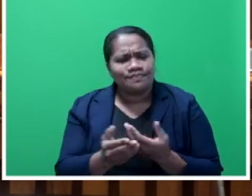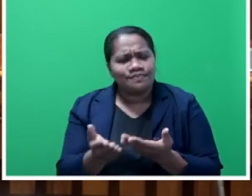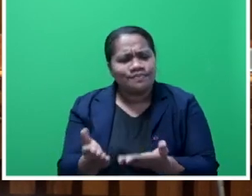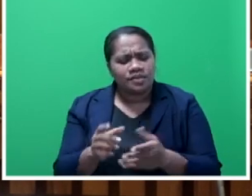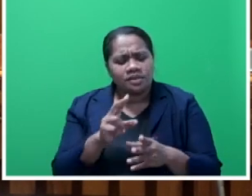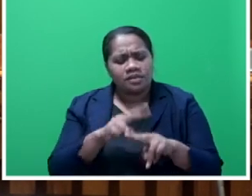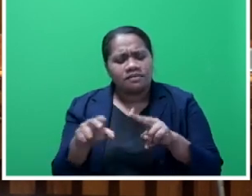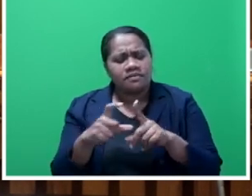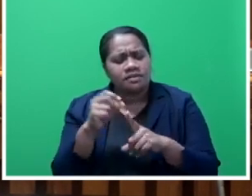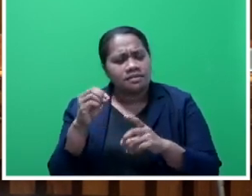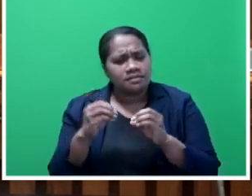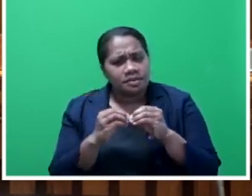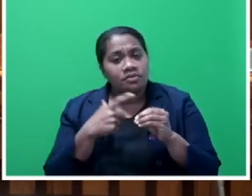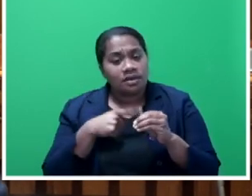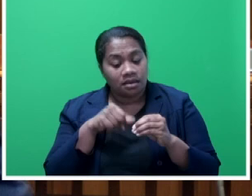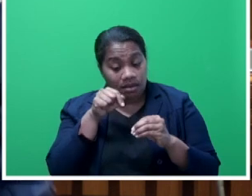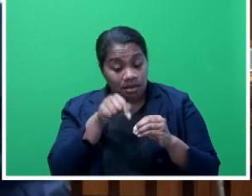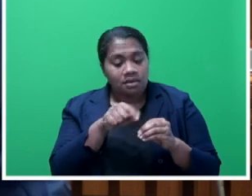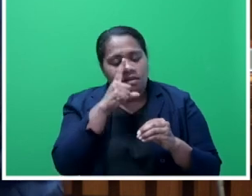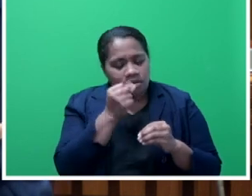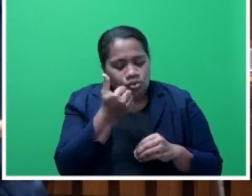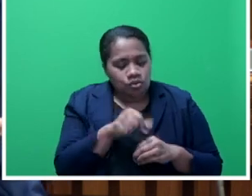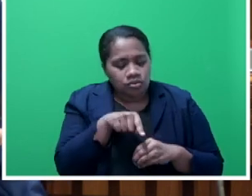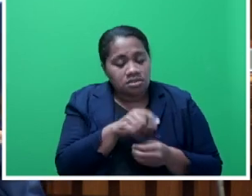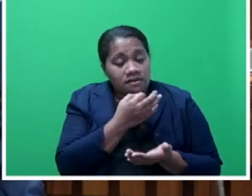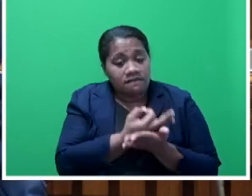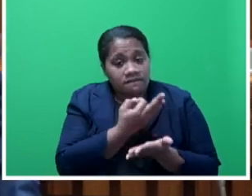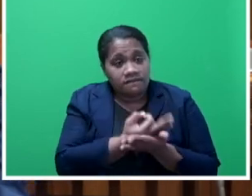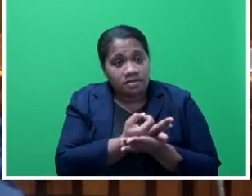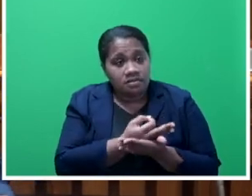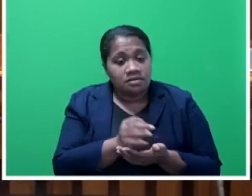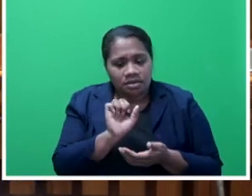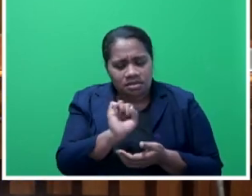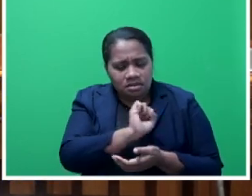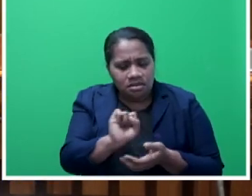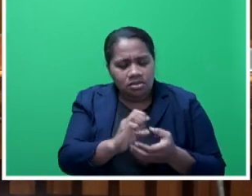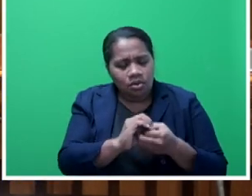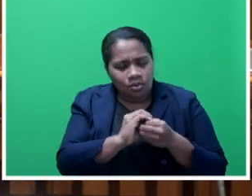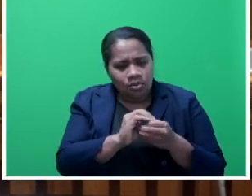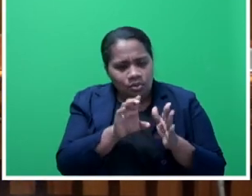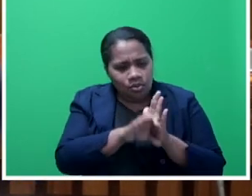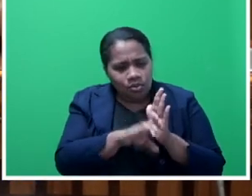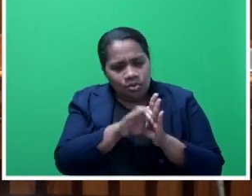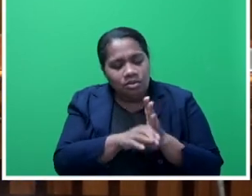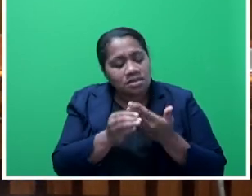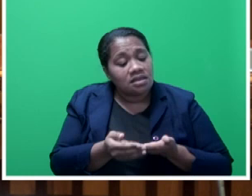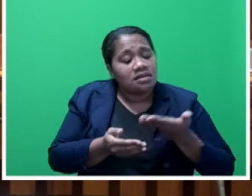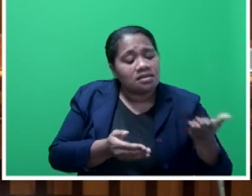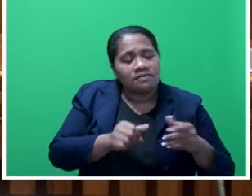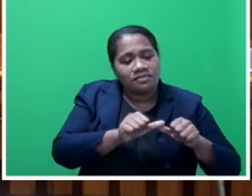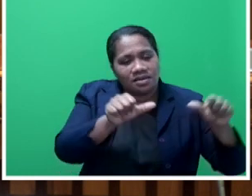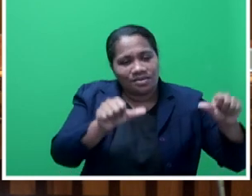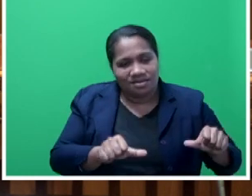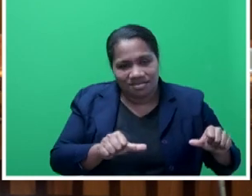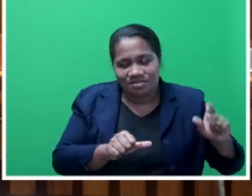that FDB can then use those funds, adding their own overhead costs, and lend to the agricultural sector also. So RBF has played a